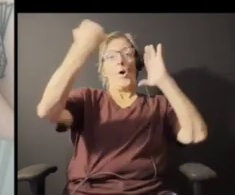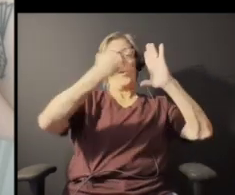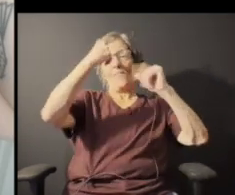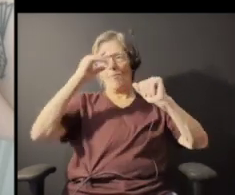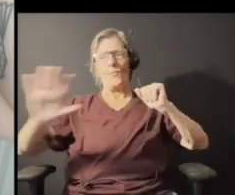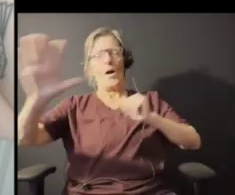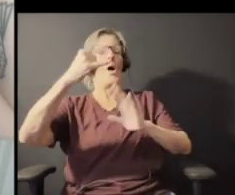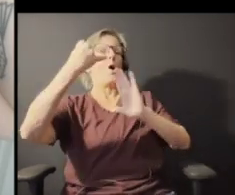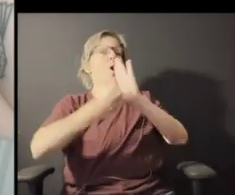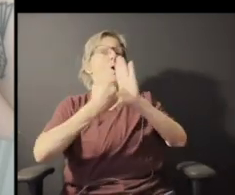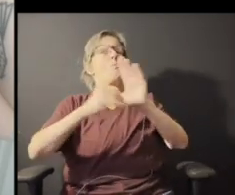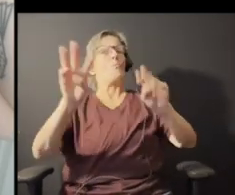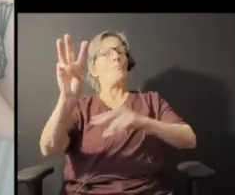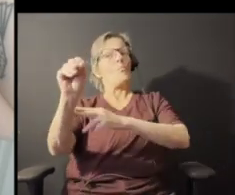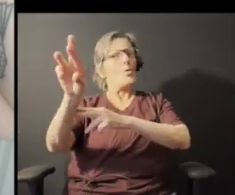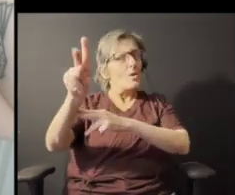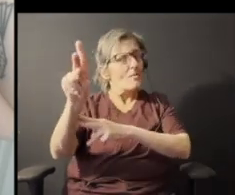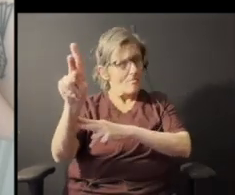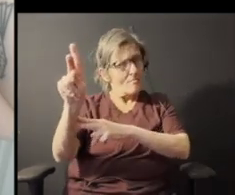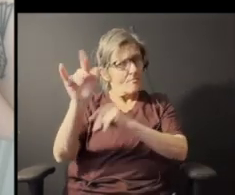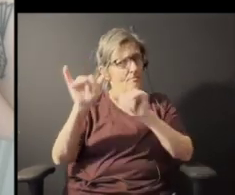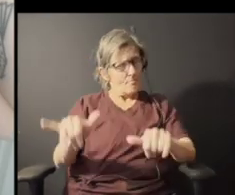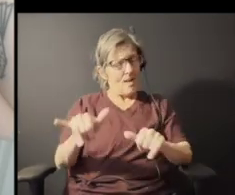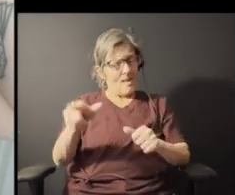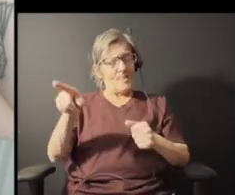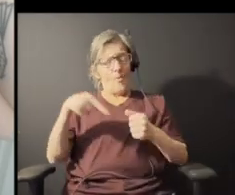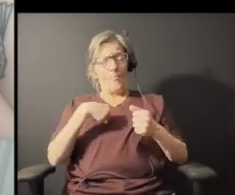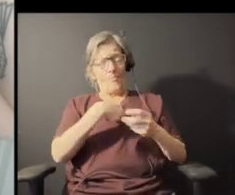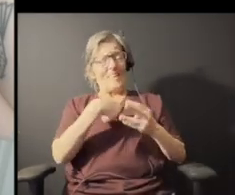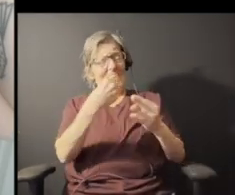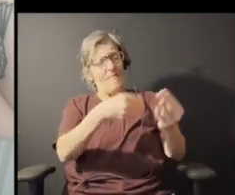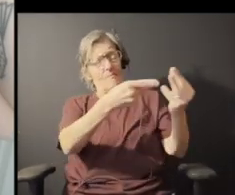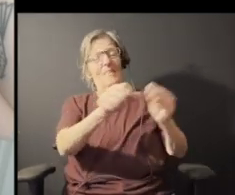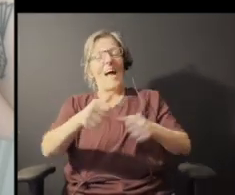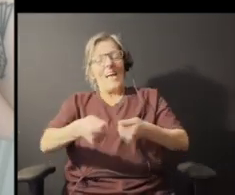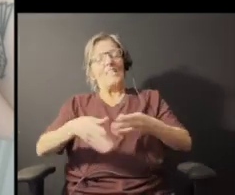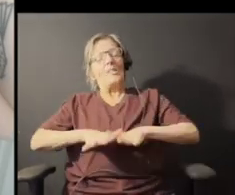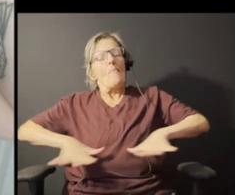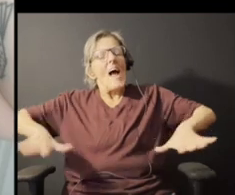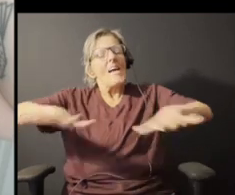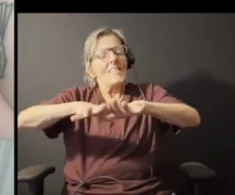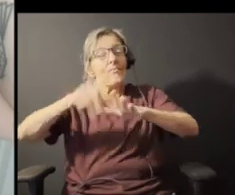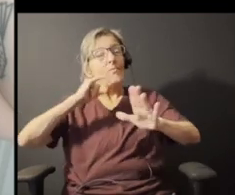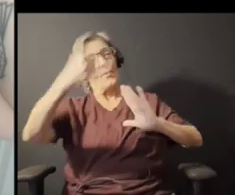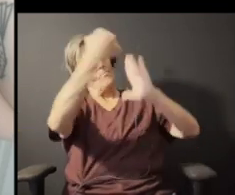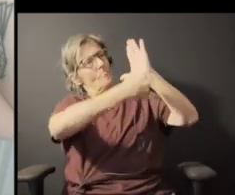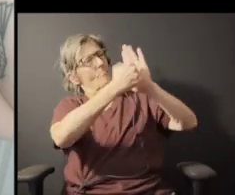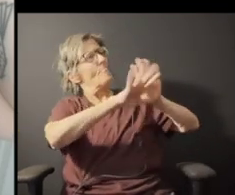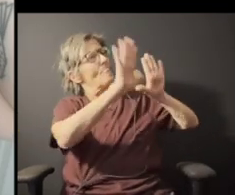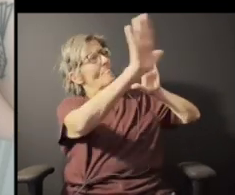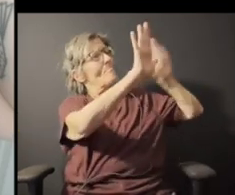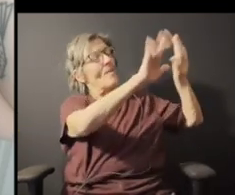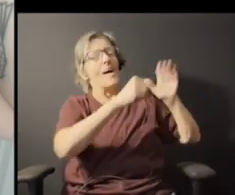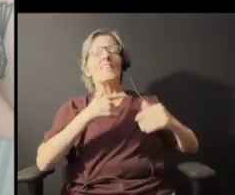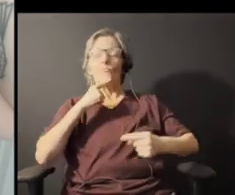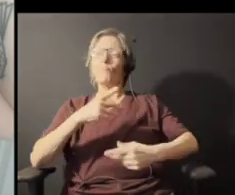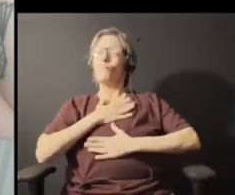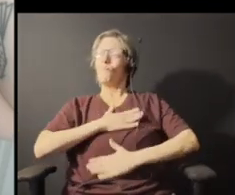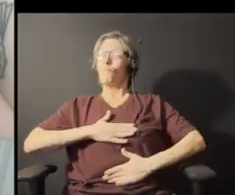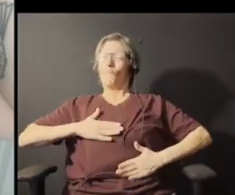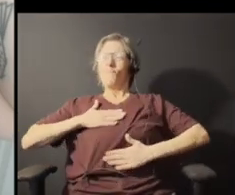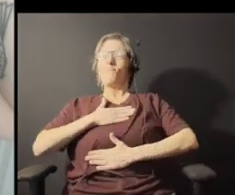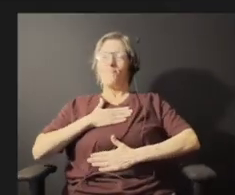for their artwork and giving them a space to have their artwork be